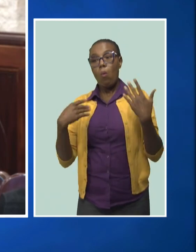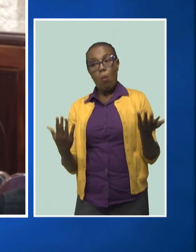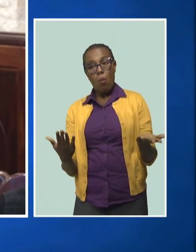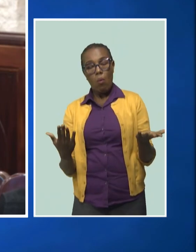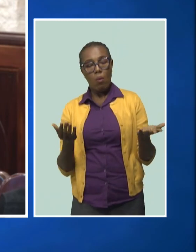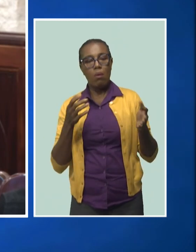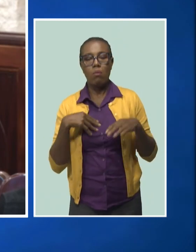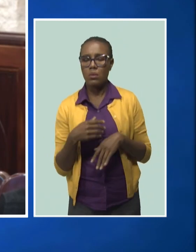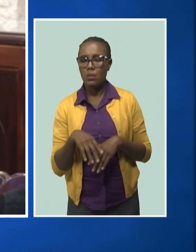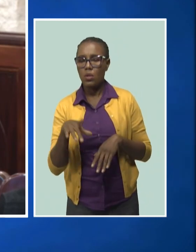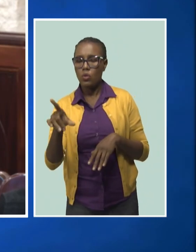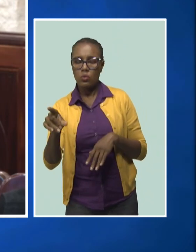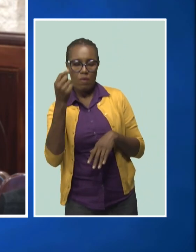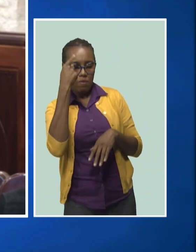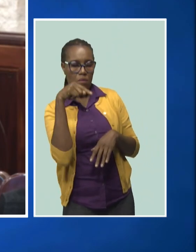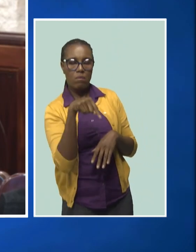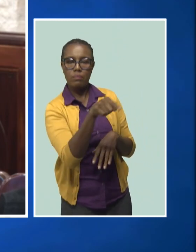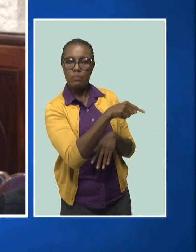individuals?